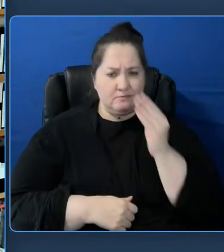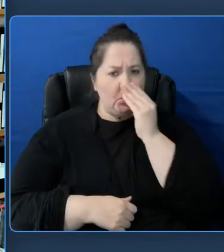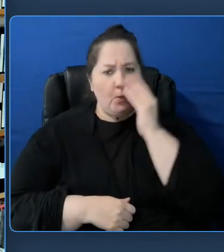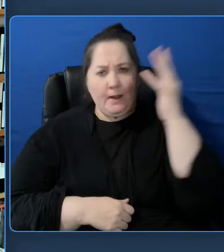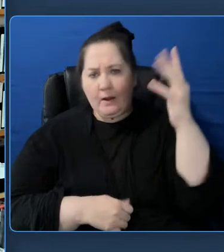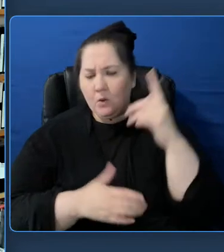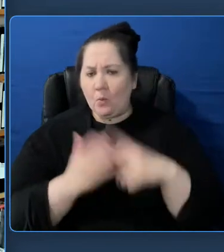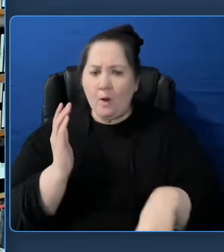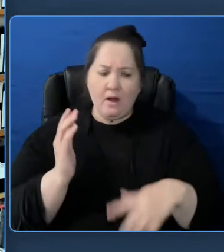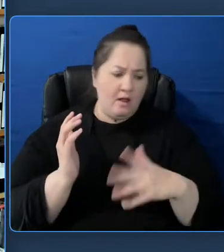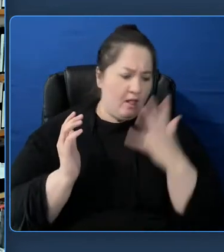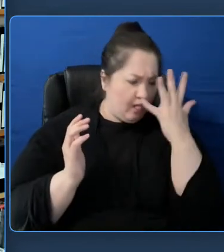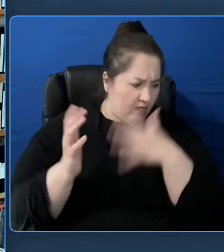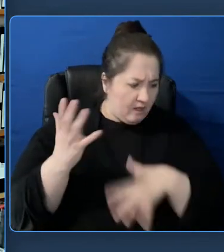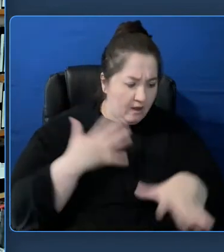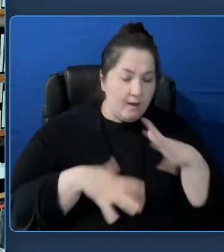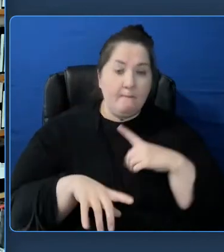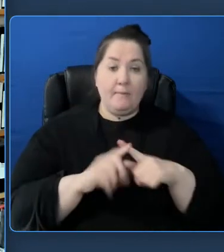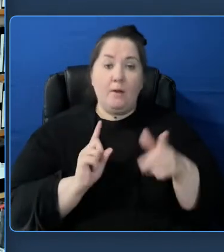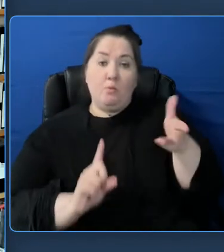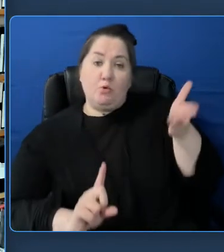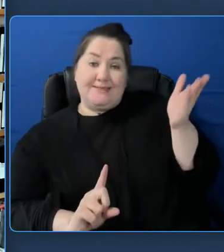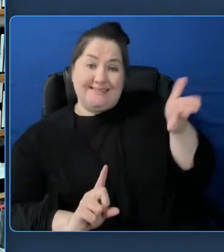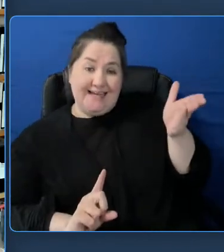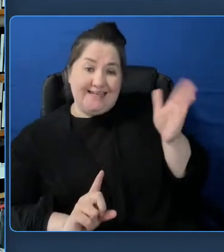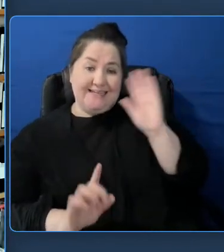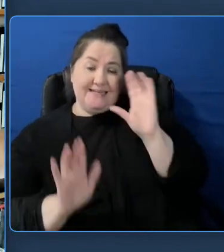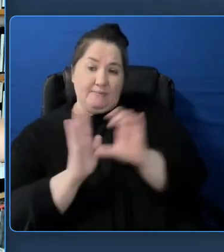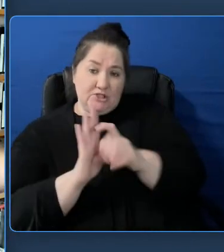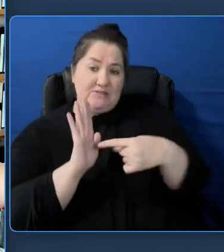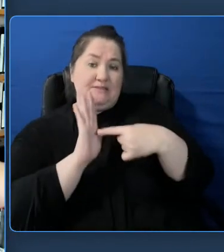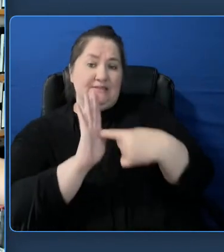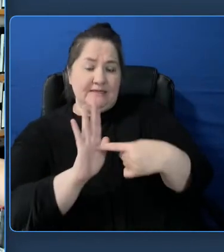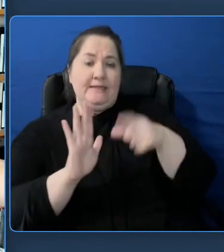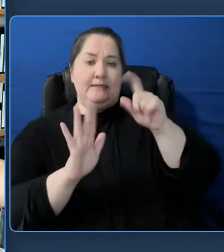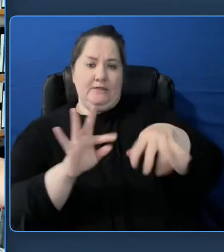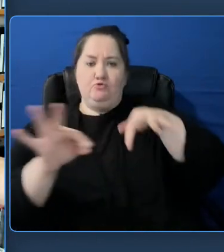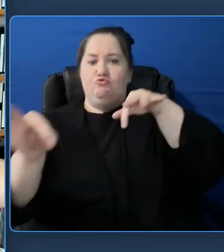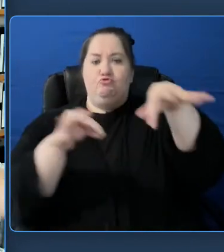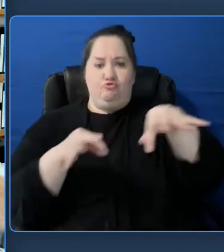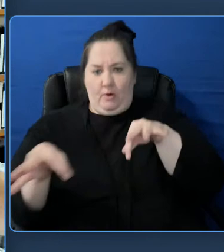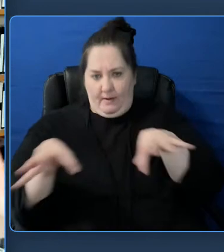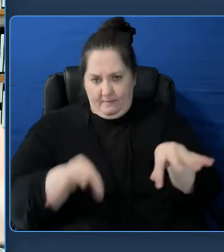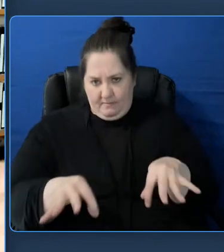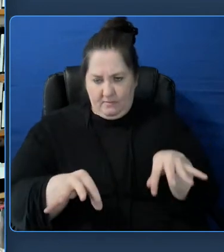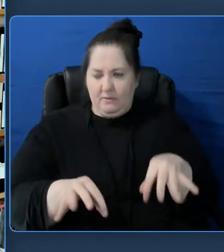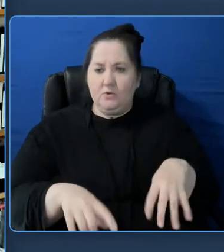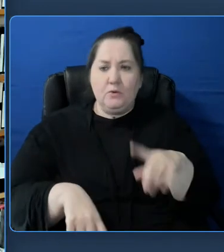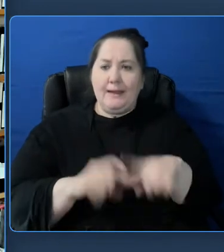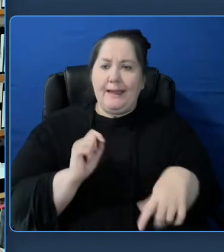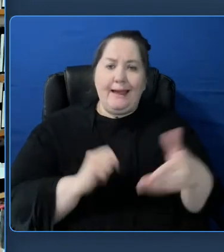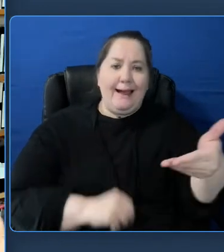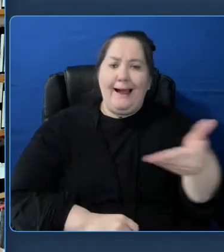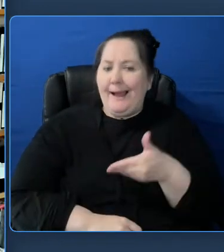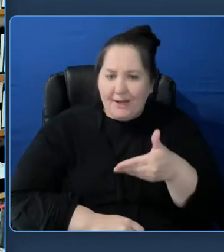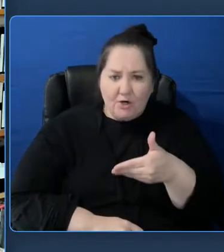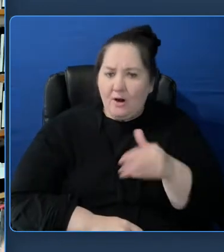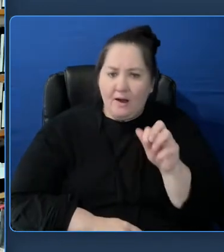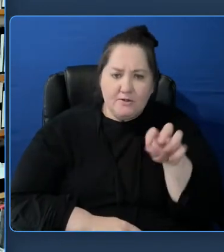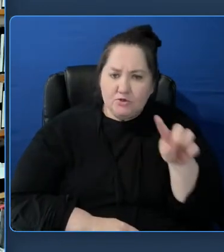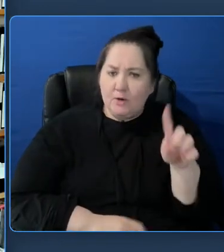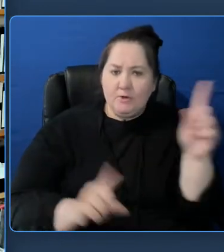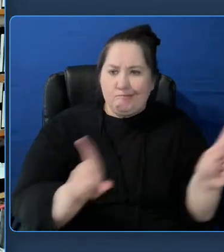really about that necessarily? No. If he's going to present images, he needs to describe them, because you can't hire a describer to be